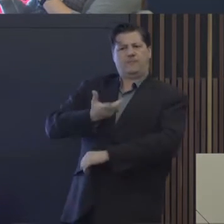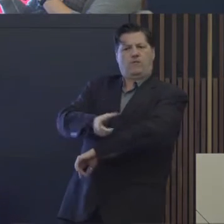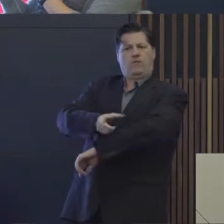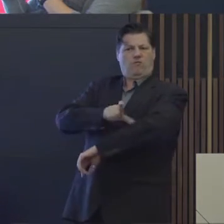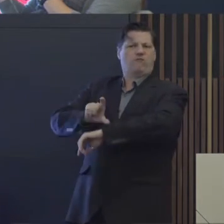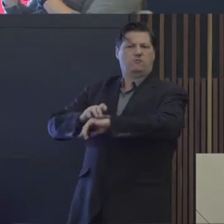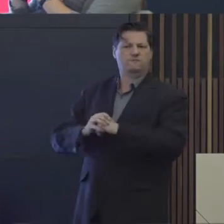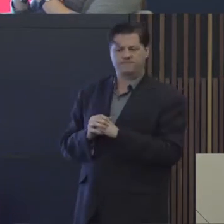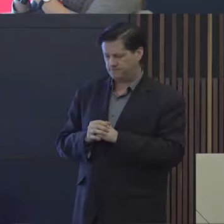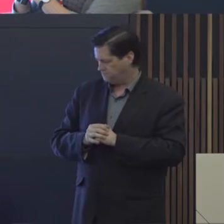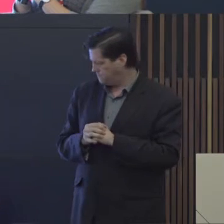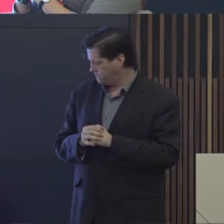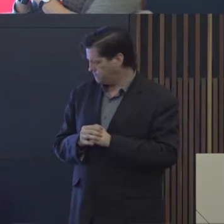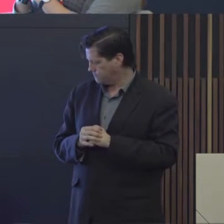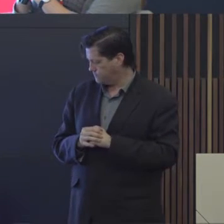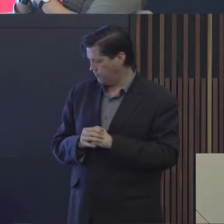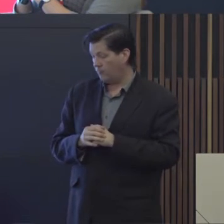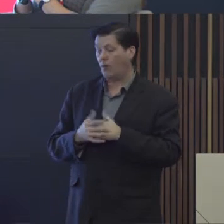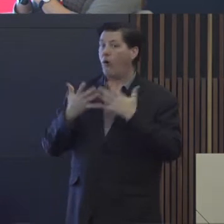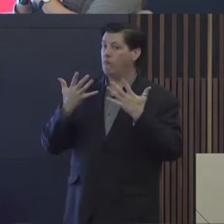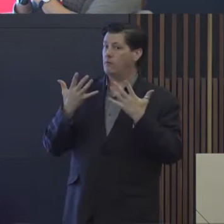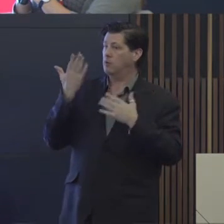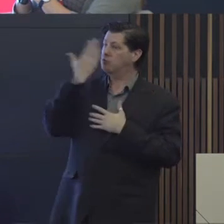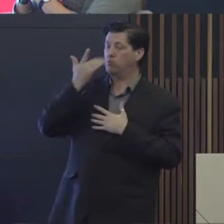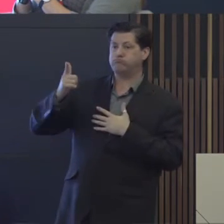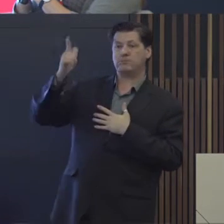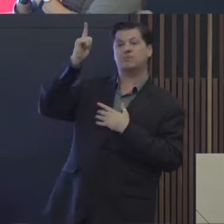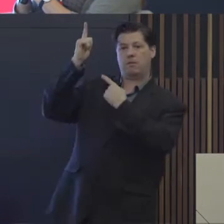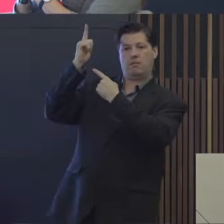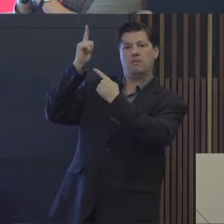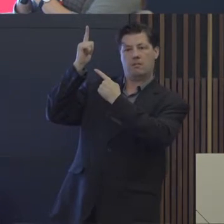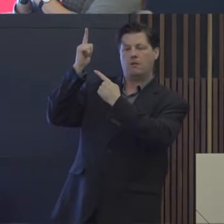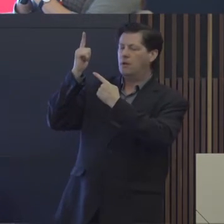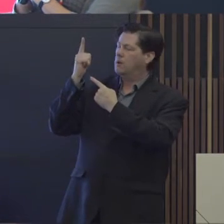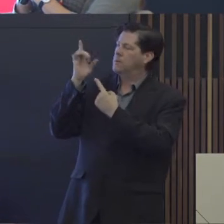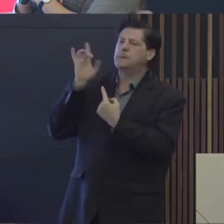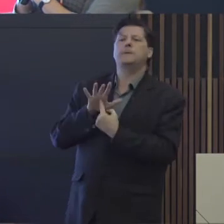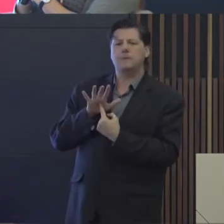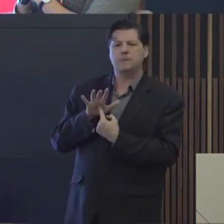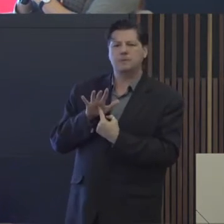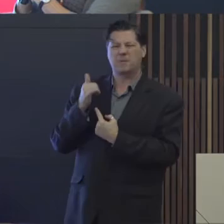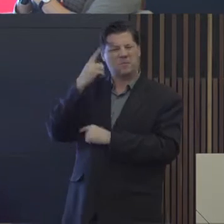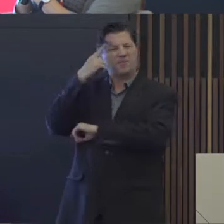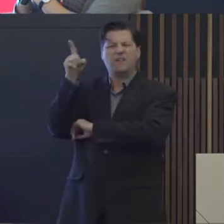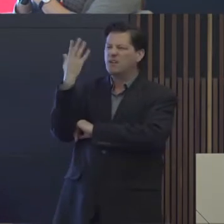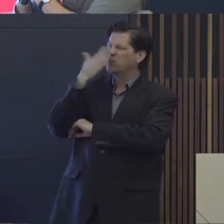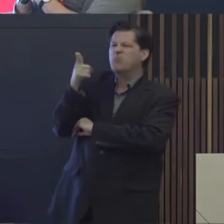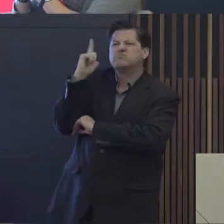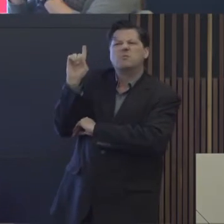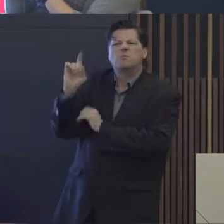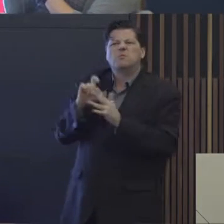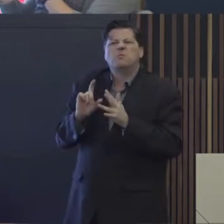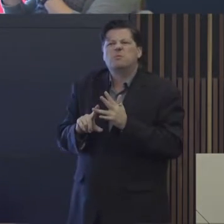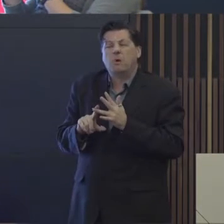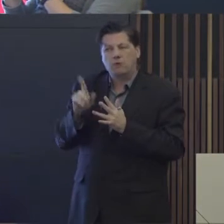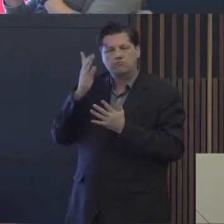that so often it comes from the principal, the school principal. School principals play a huge role. You sort of think, what does the school principal do? But in